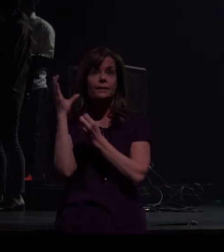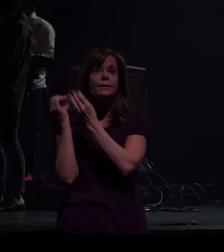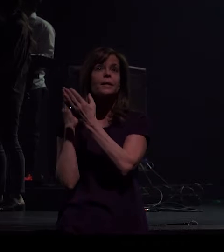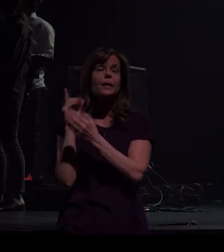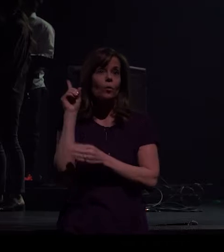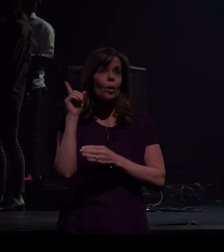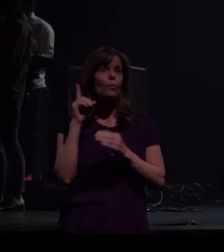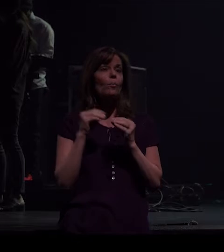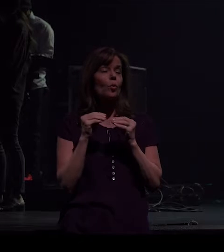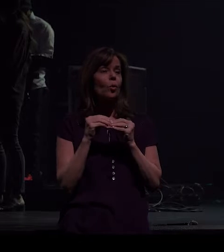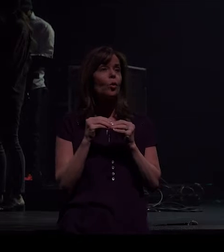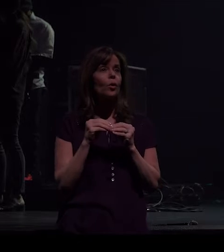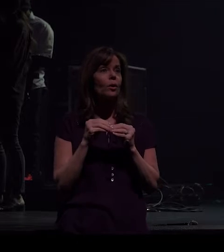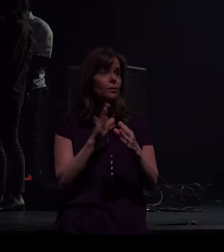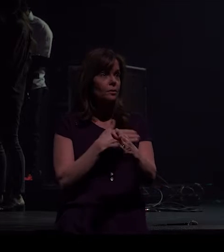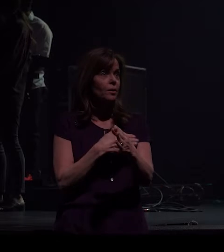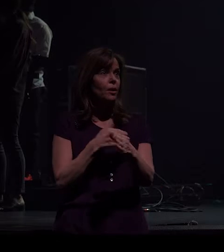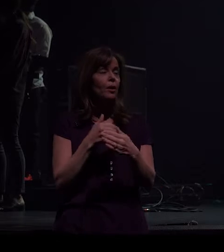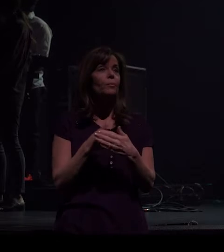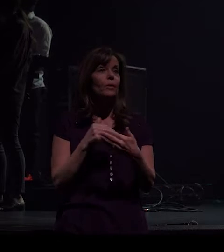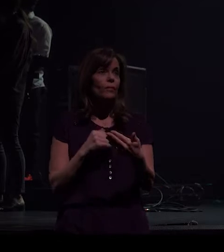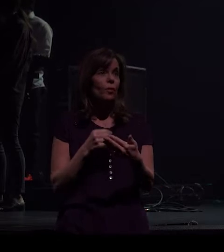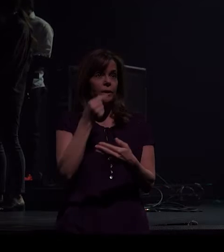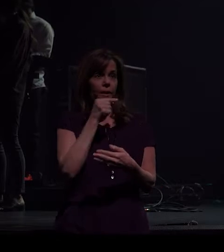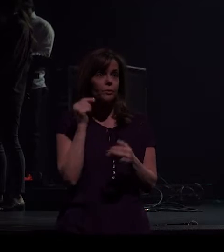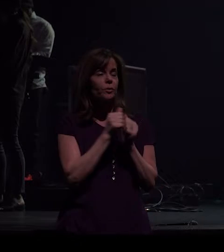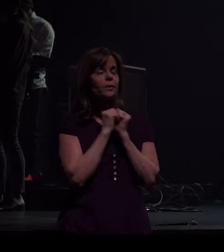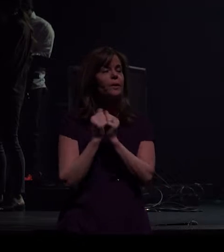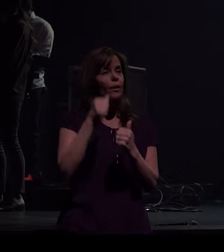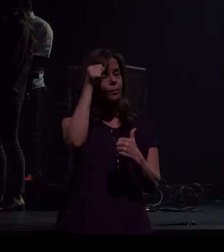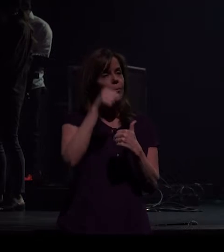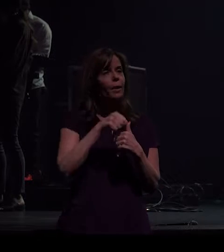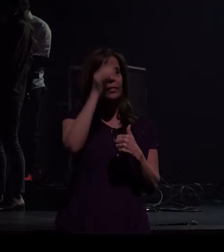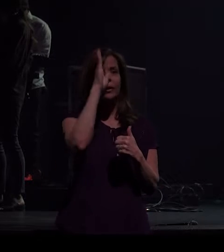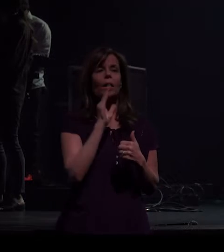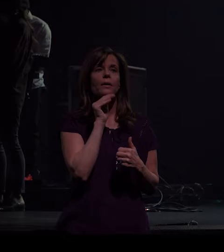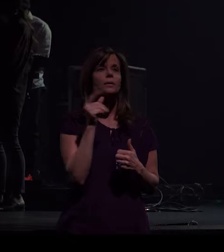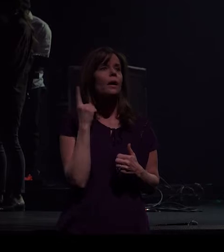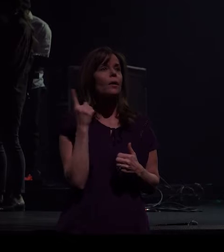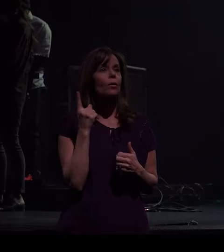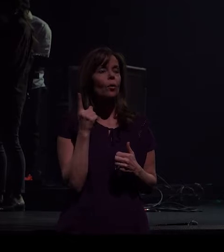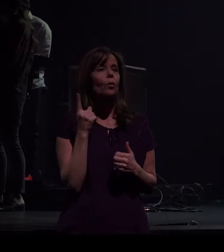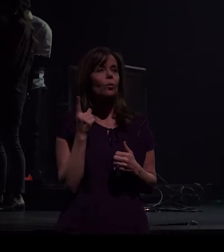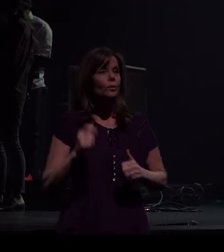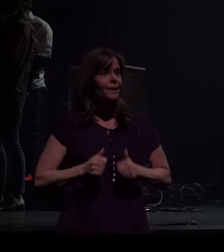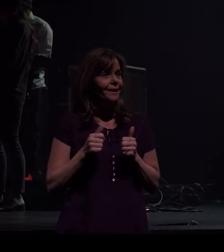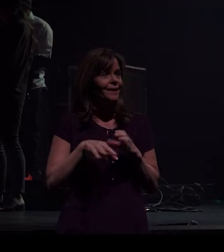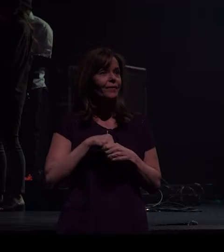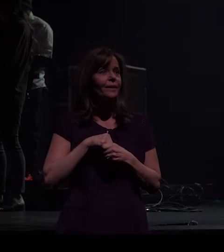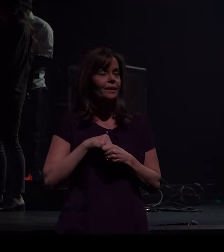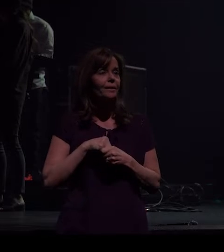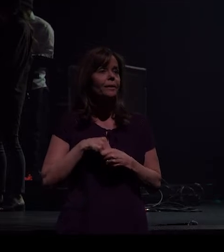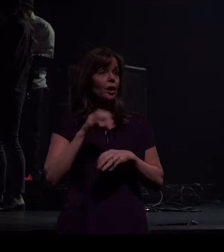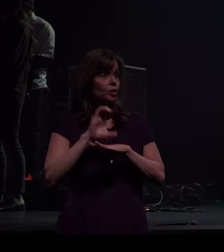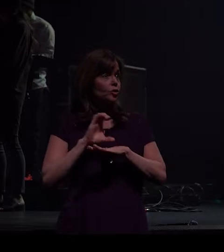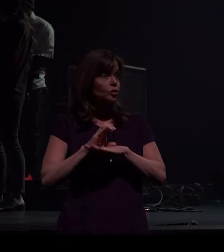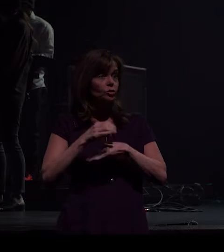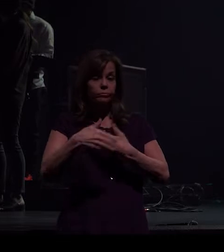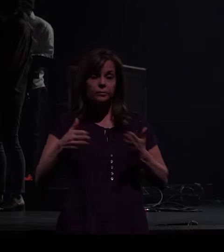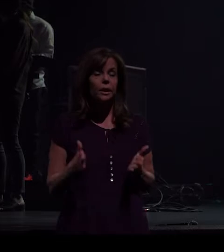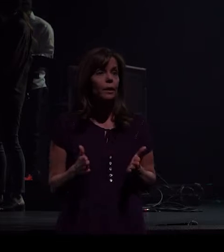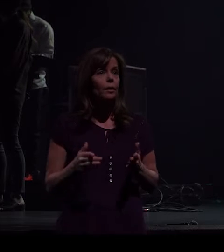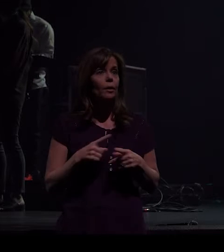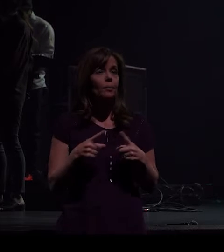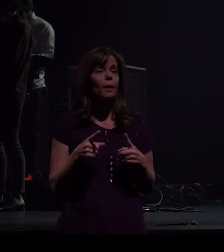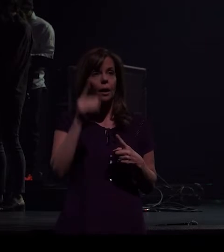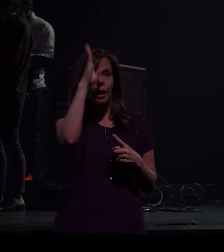take communion together, we're just reminded that God just doesn't reside in a church room, but He wants to